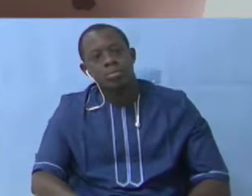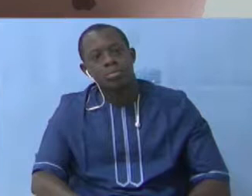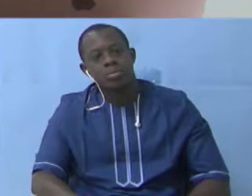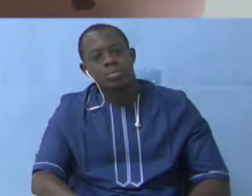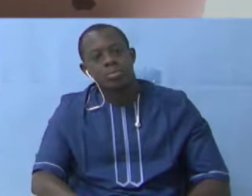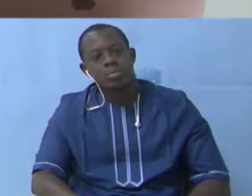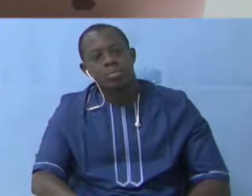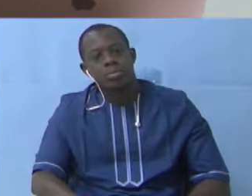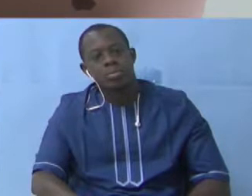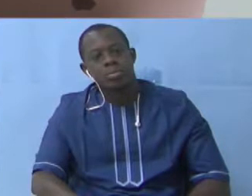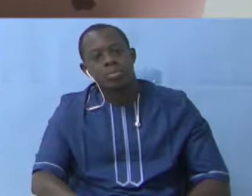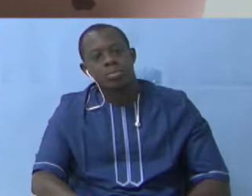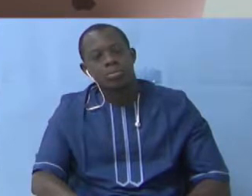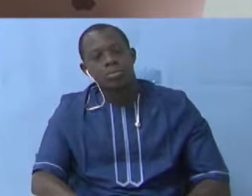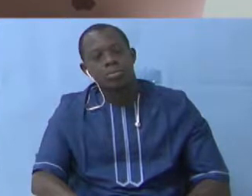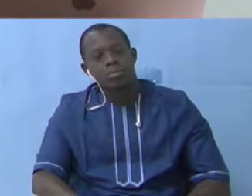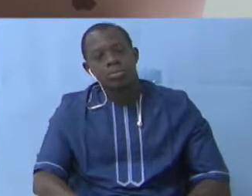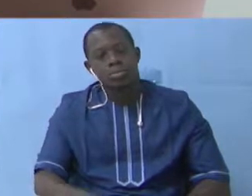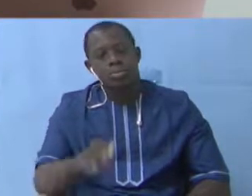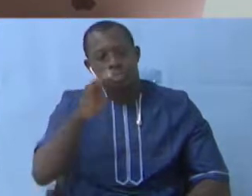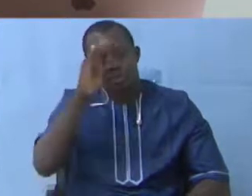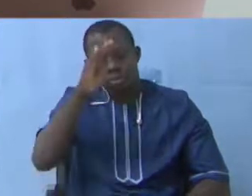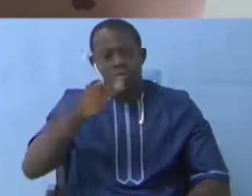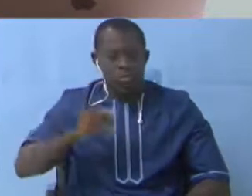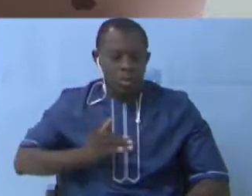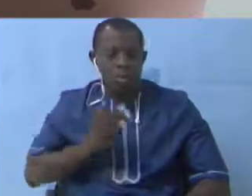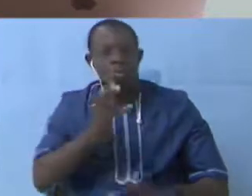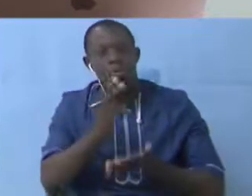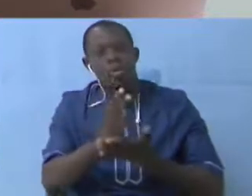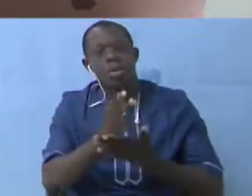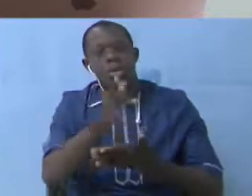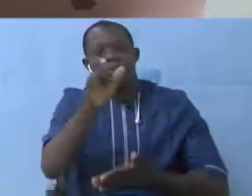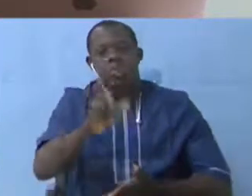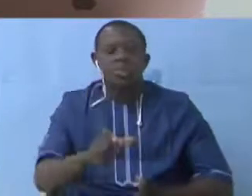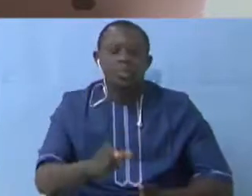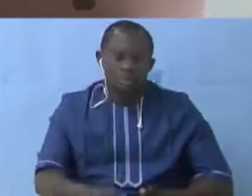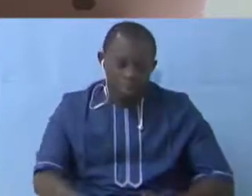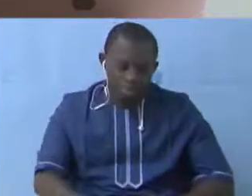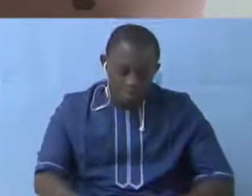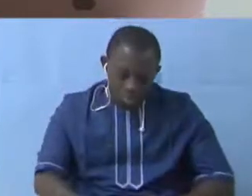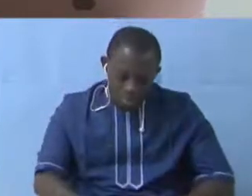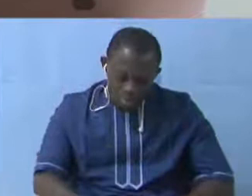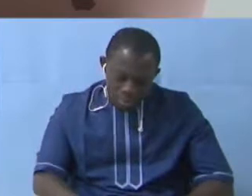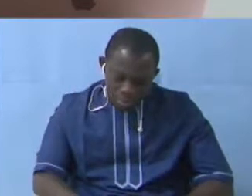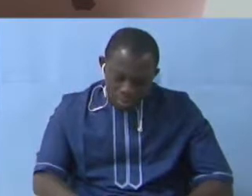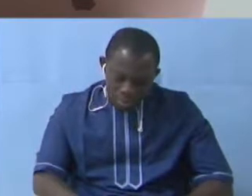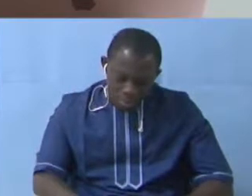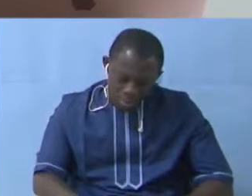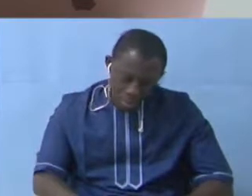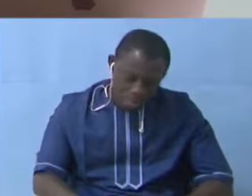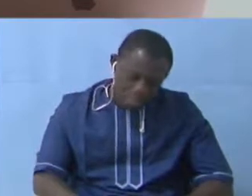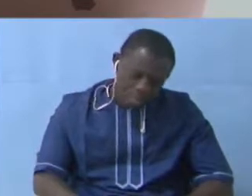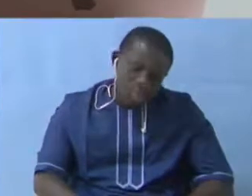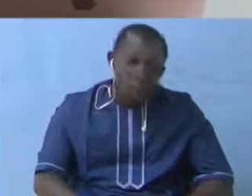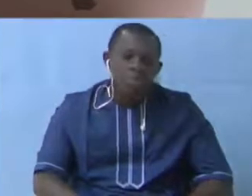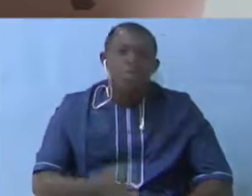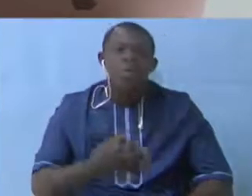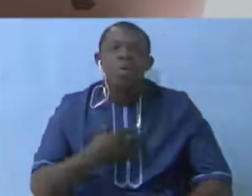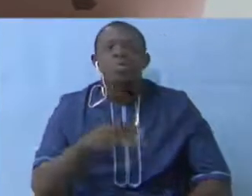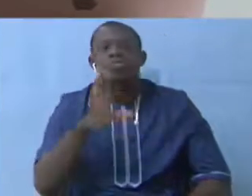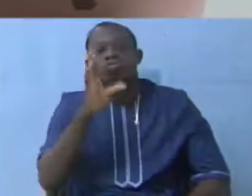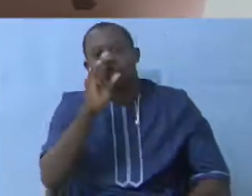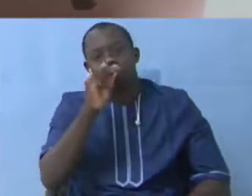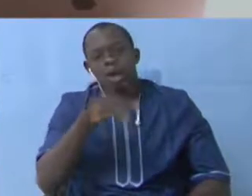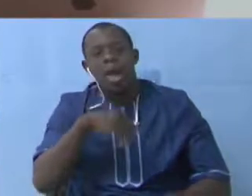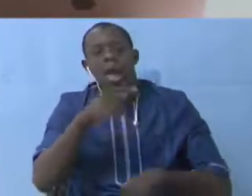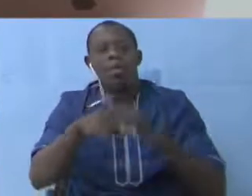Thank you very much, Madam Witness. jërëjëf seede bi. Sorry, we have to talk about the inauguration. léegi nag ñu wax